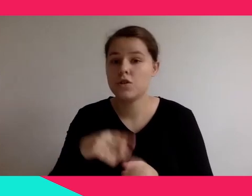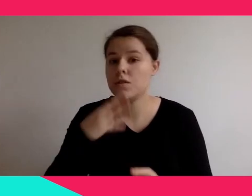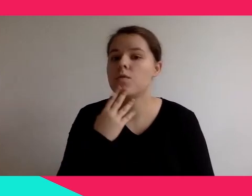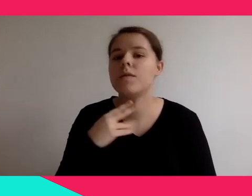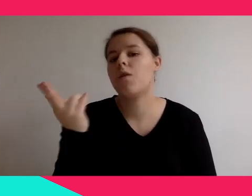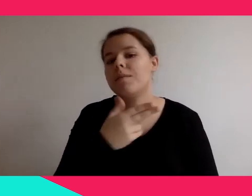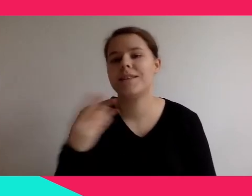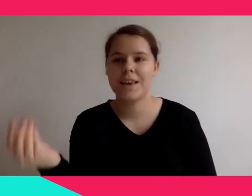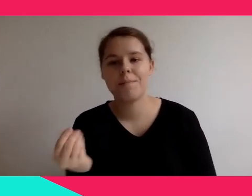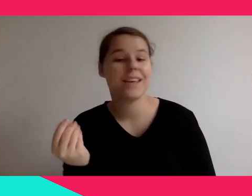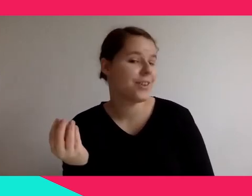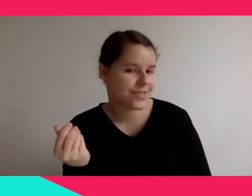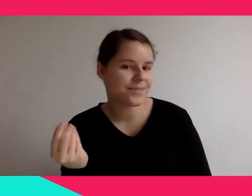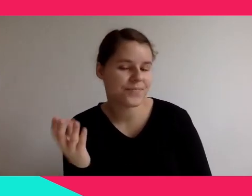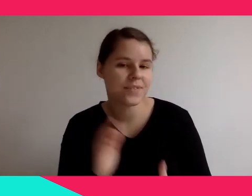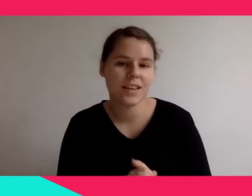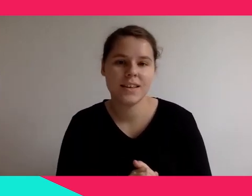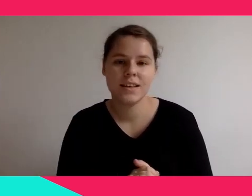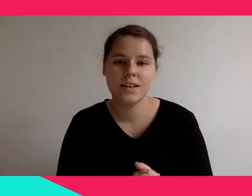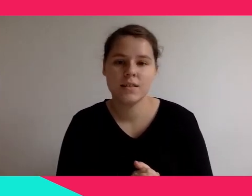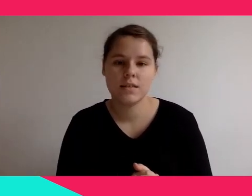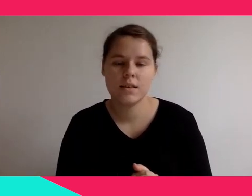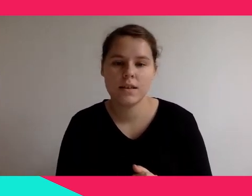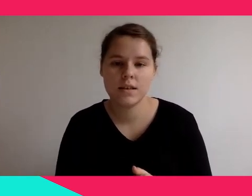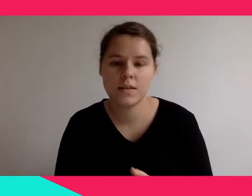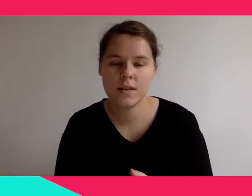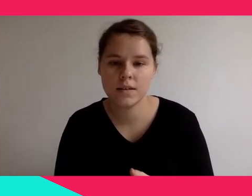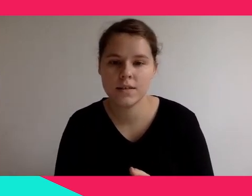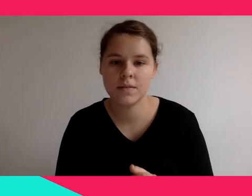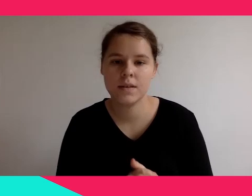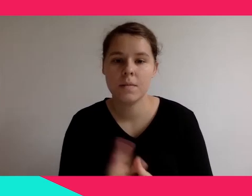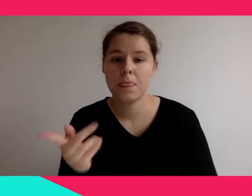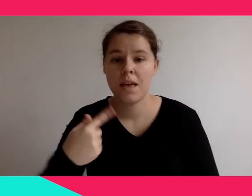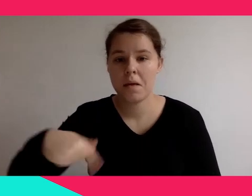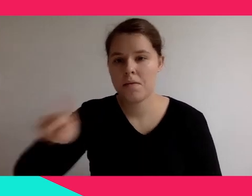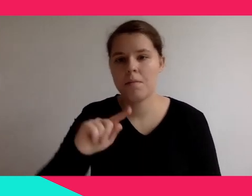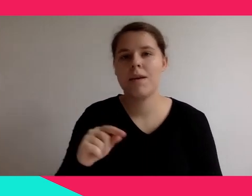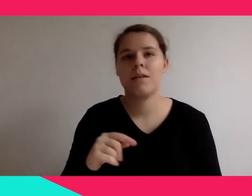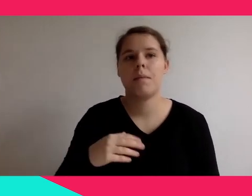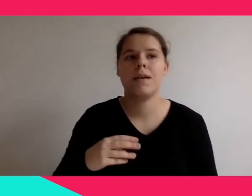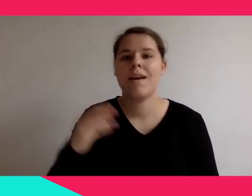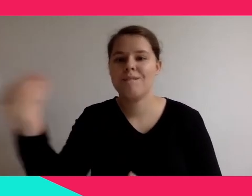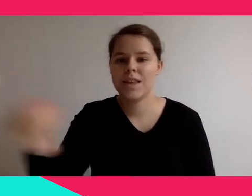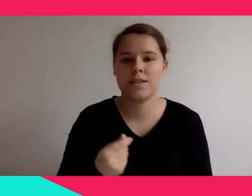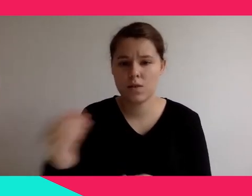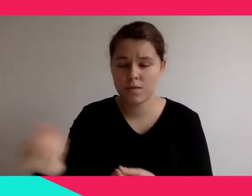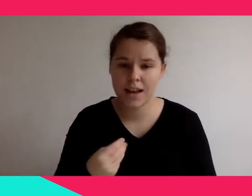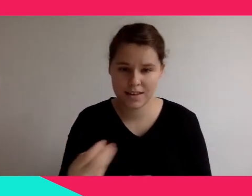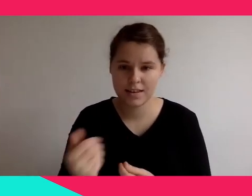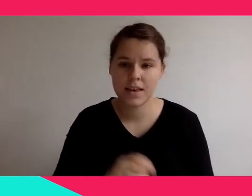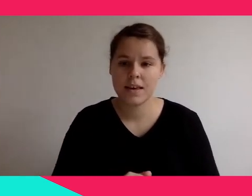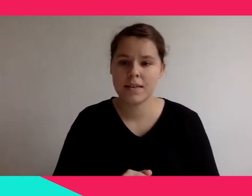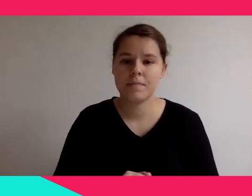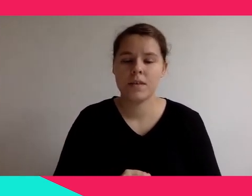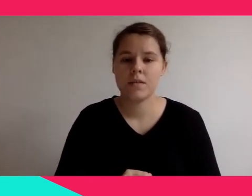museum. This is Rijksstudio too. One of the biggest debates we had in the museum, of course, was when we